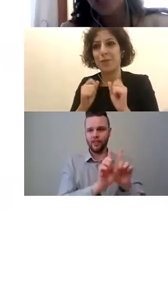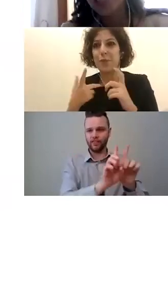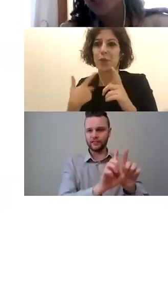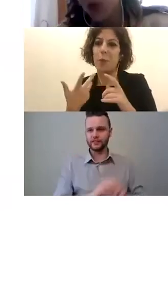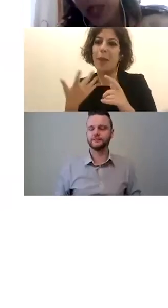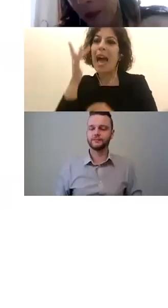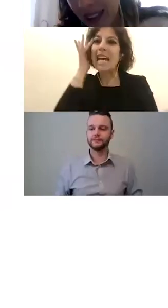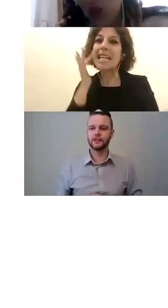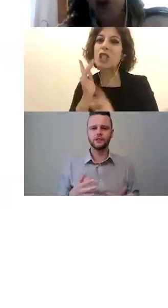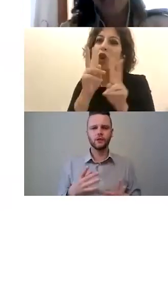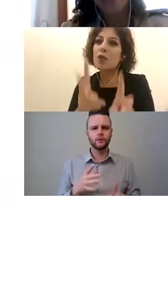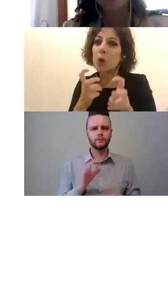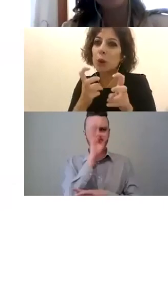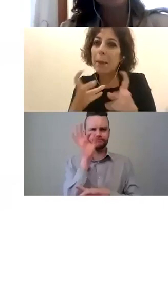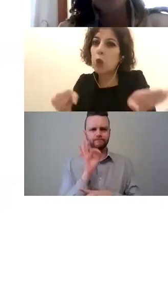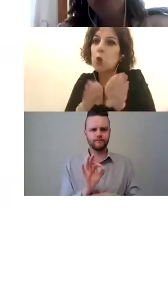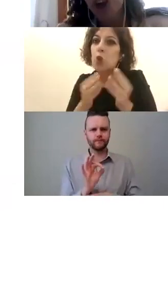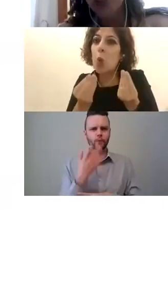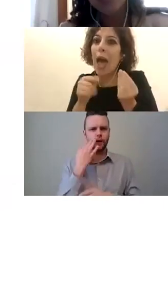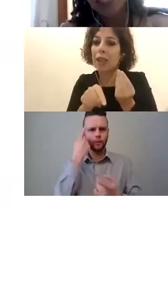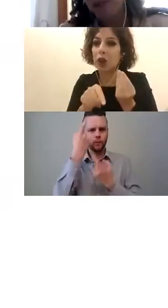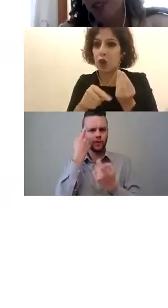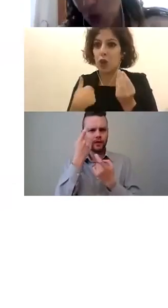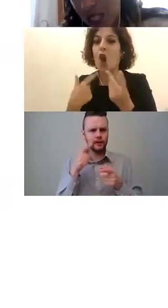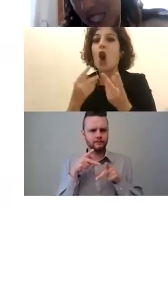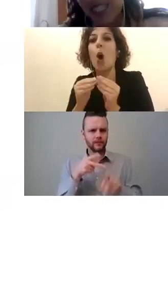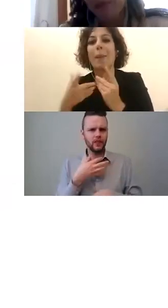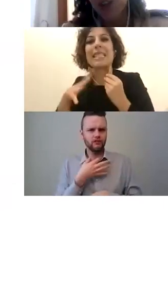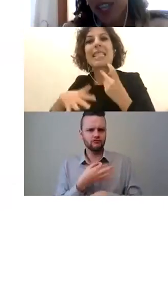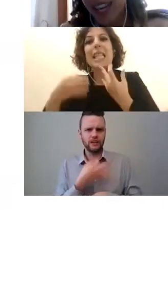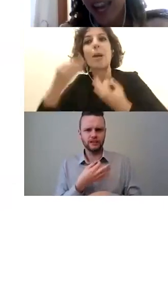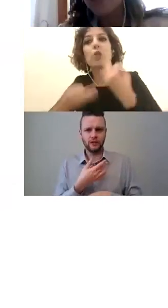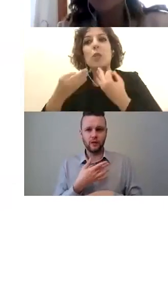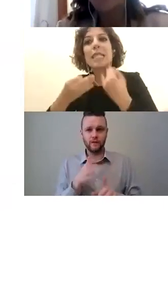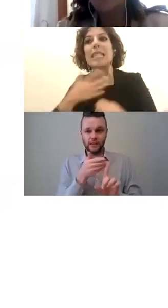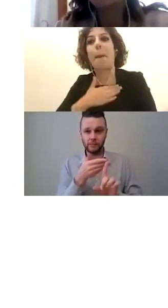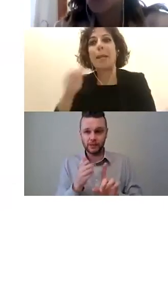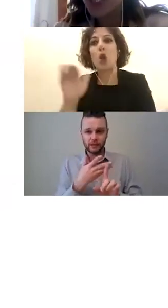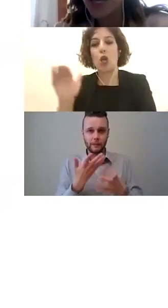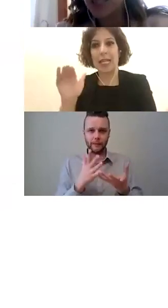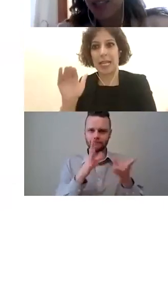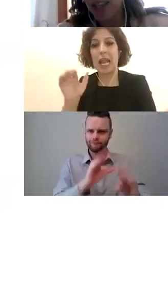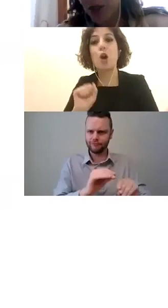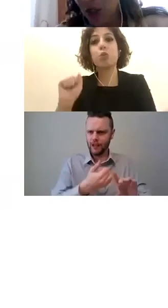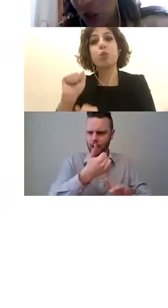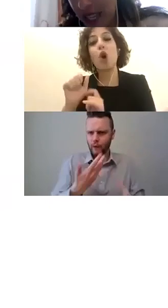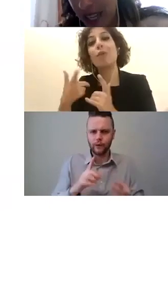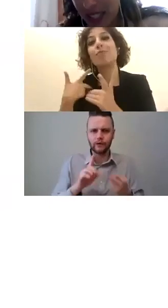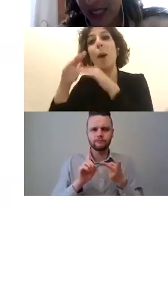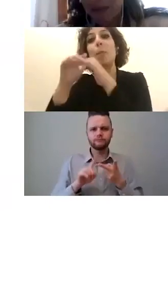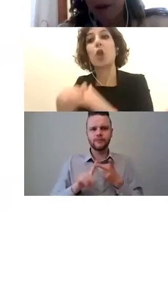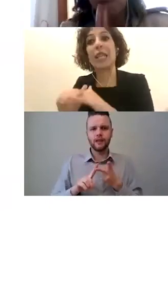when can we consider the path of risk of exploitation concluded, and how does child justice system